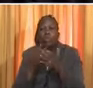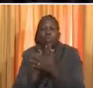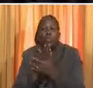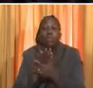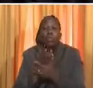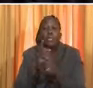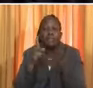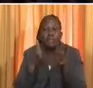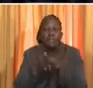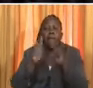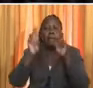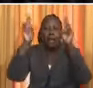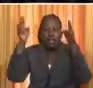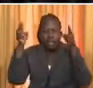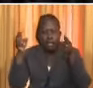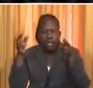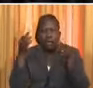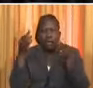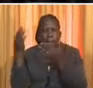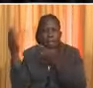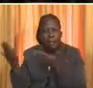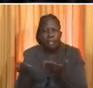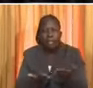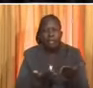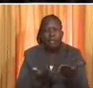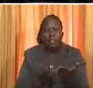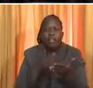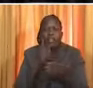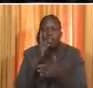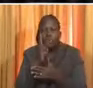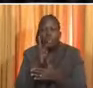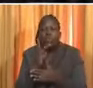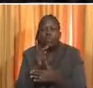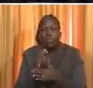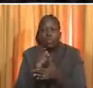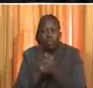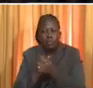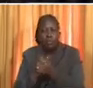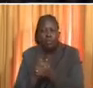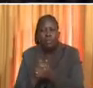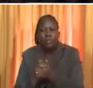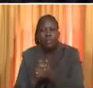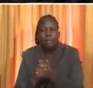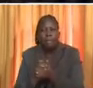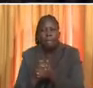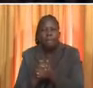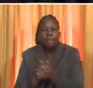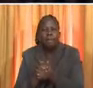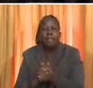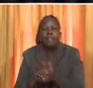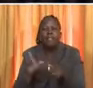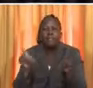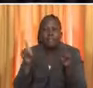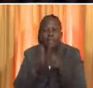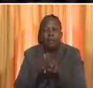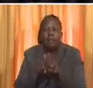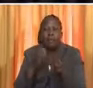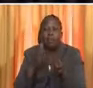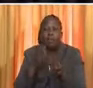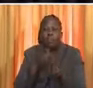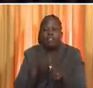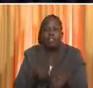styled the Building Bridges Initiative, or BBI. A series of events